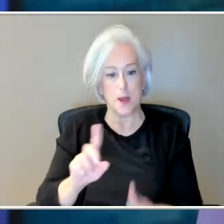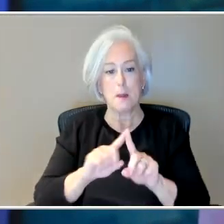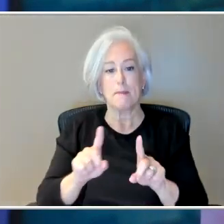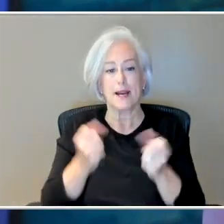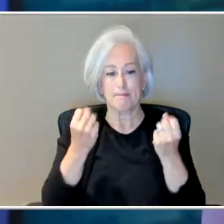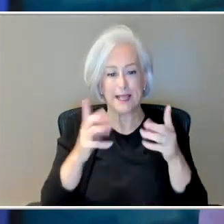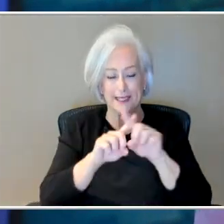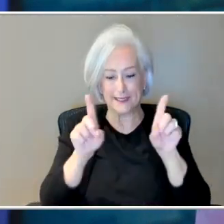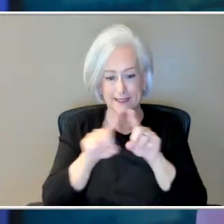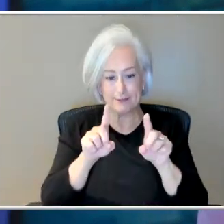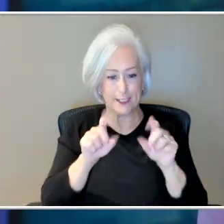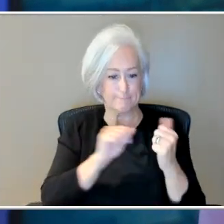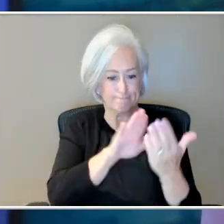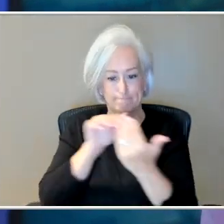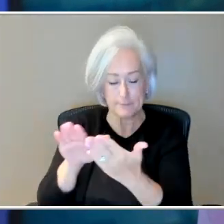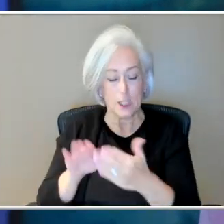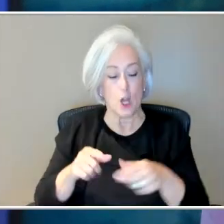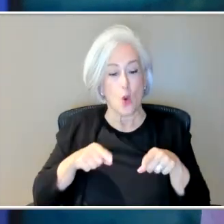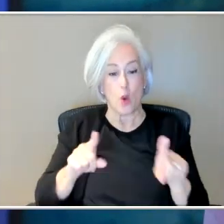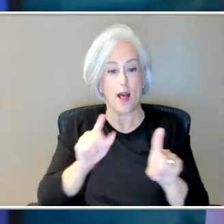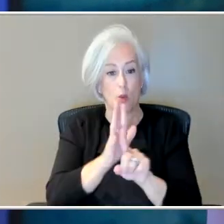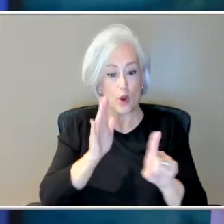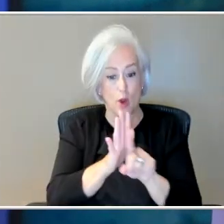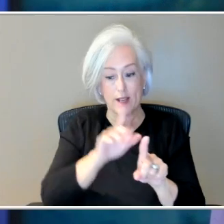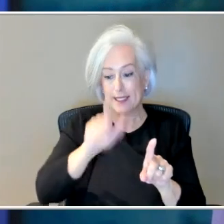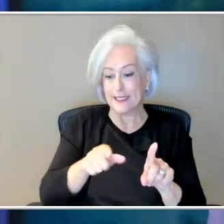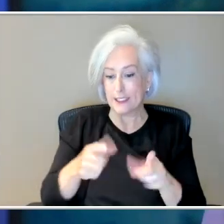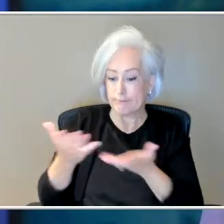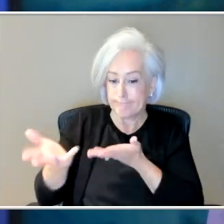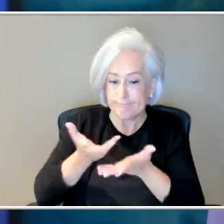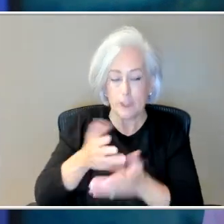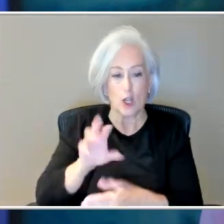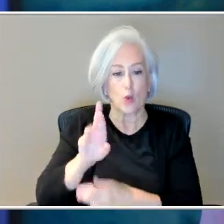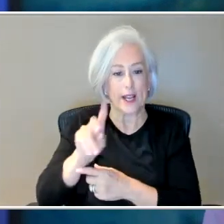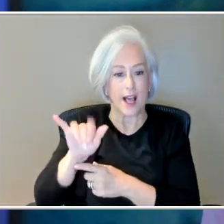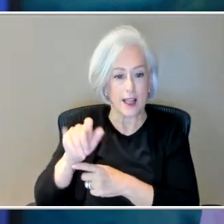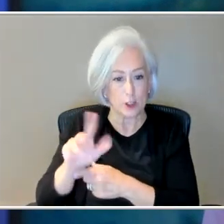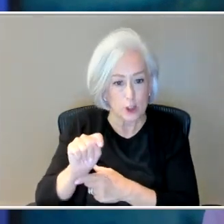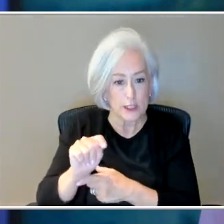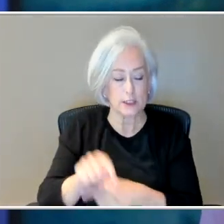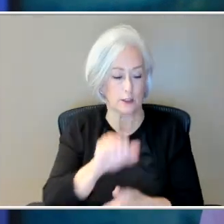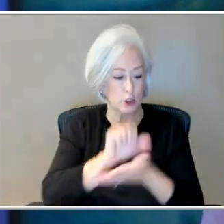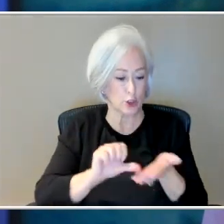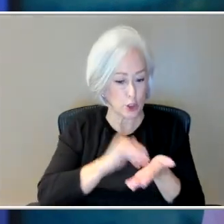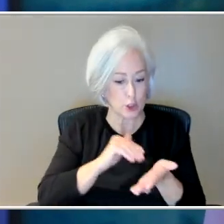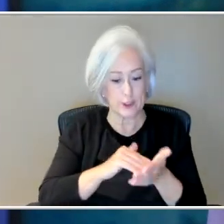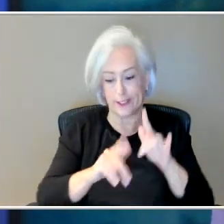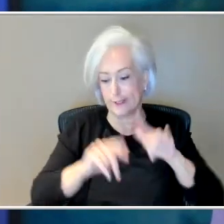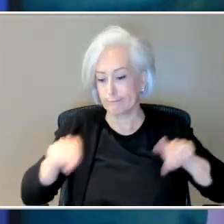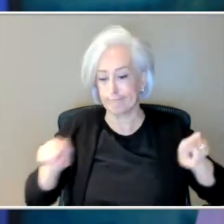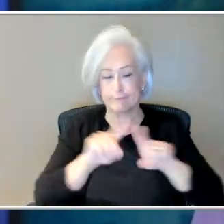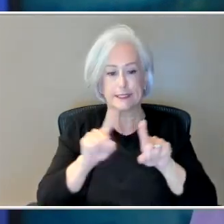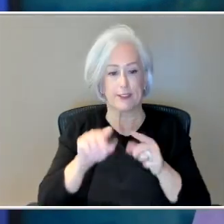they need radiation, they still need to be working with their oncologist, they need to be working with their surgeon, and many other providers that are outside of KU. So